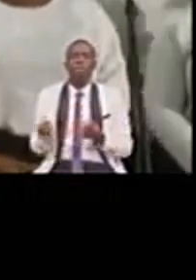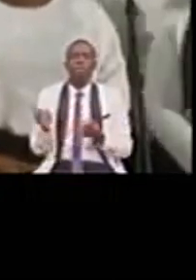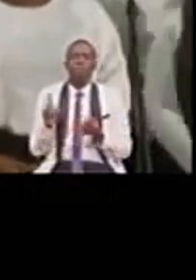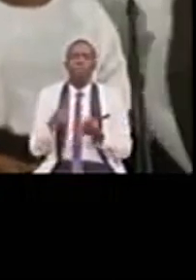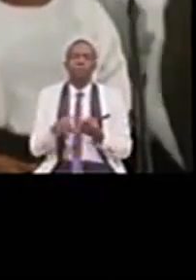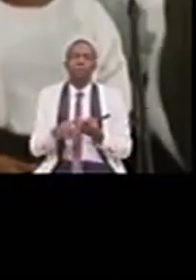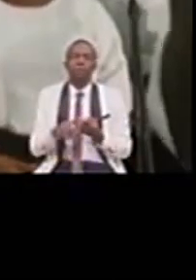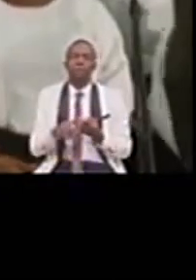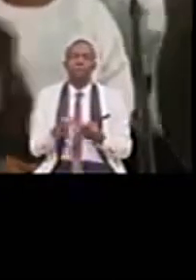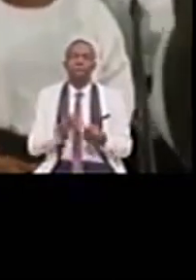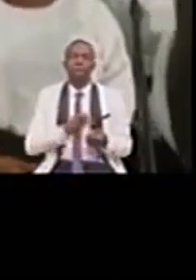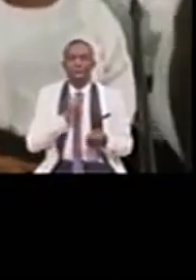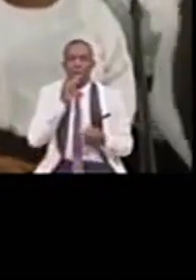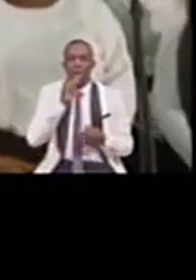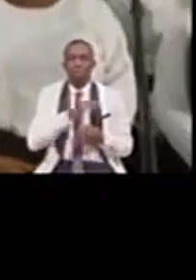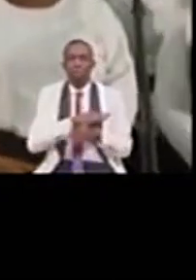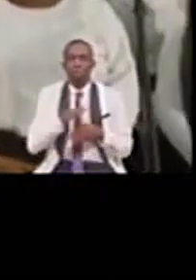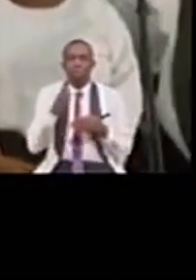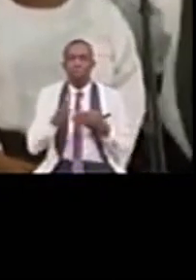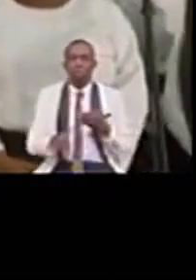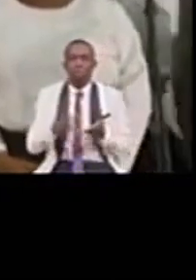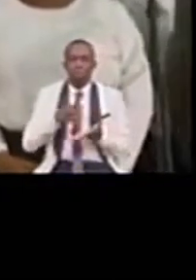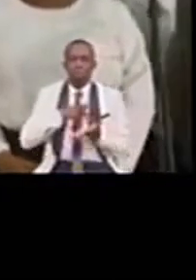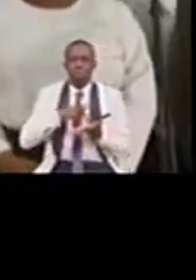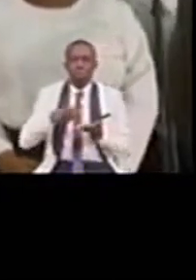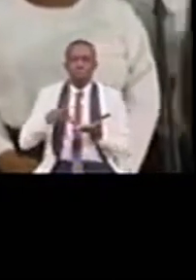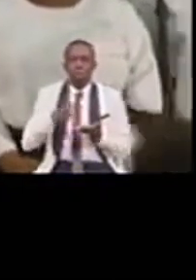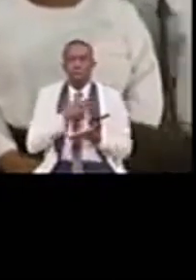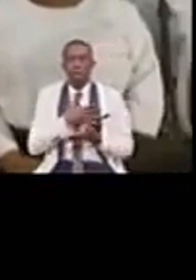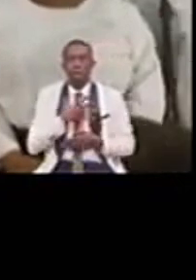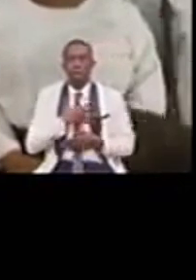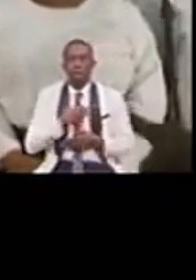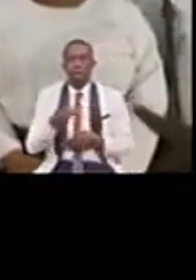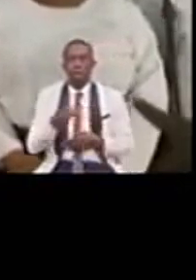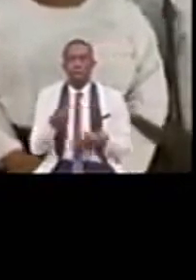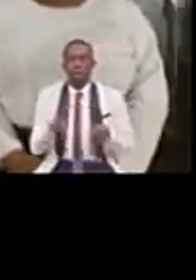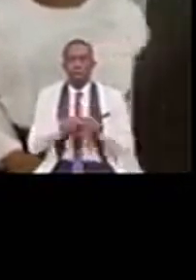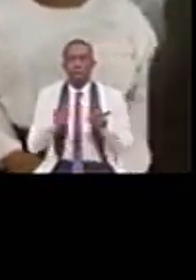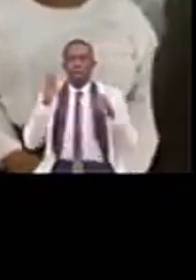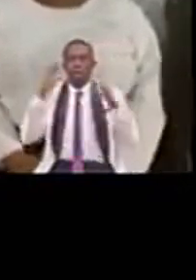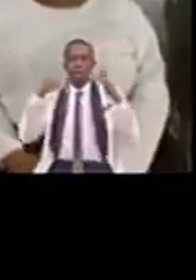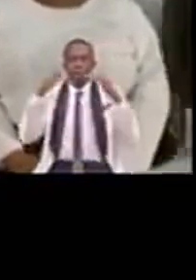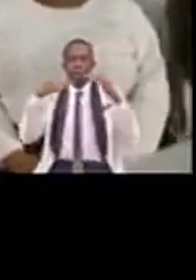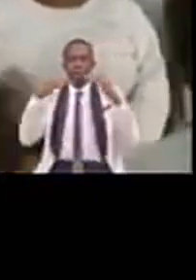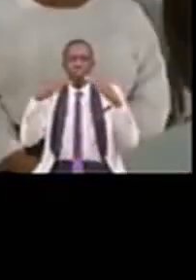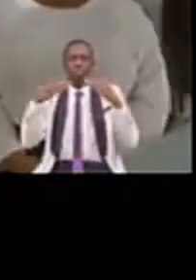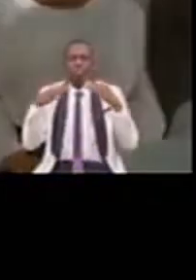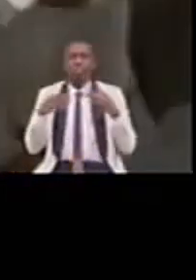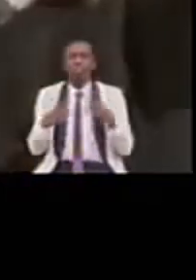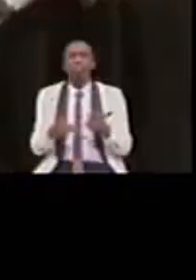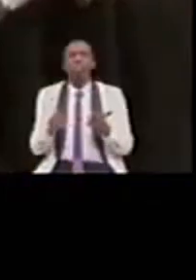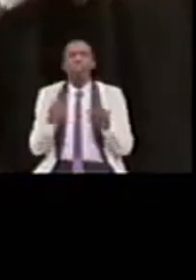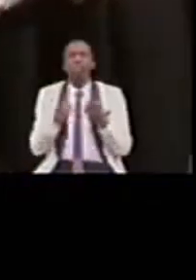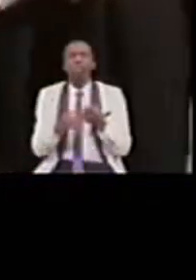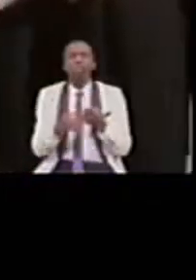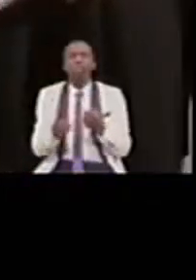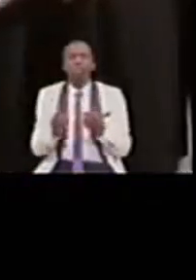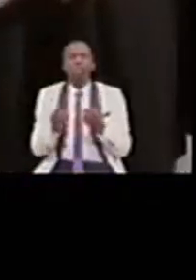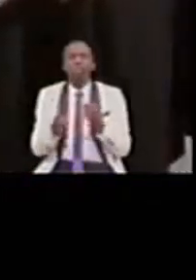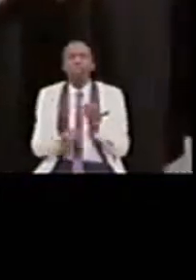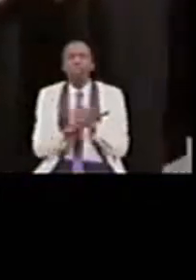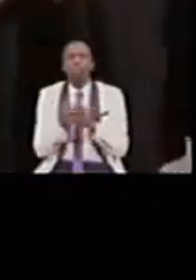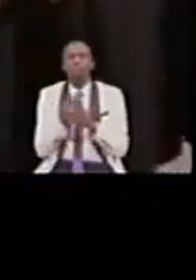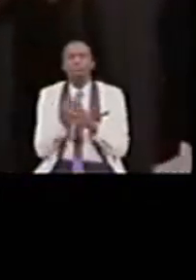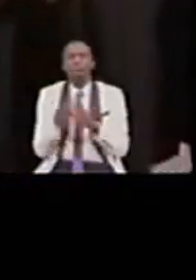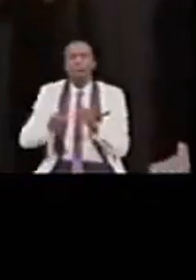holy, pure, and white as snow. Oh, to go higher, to see